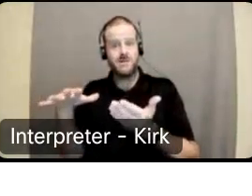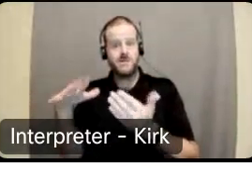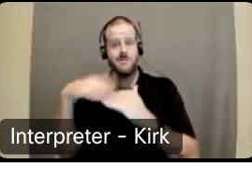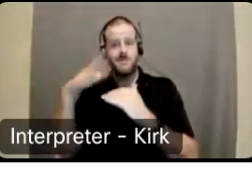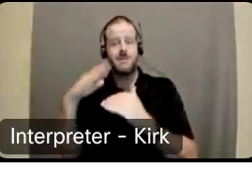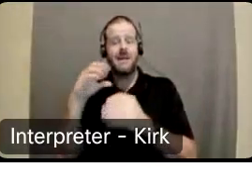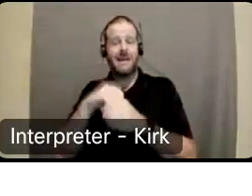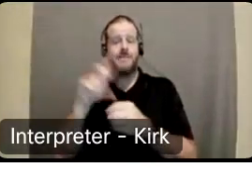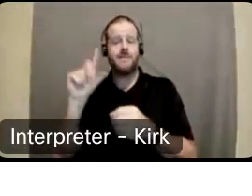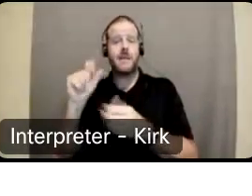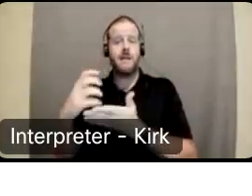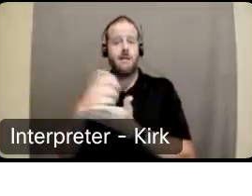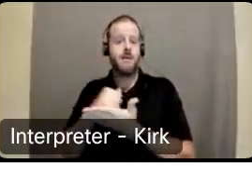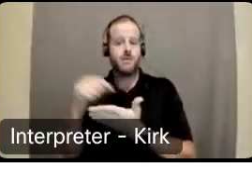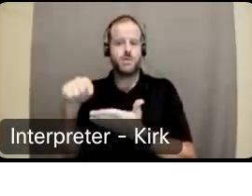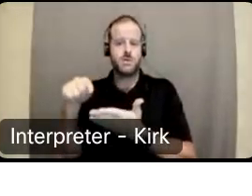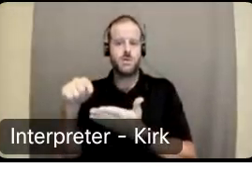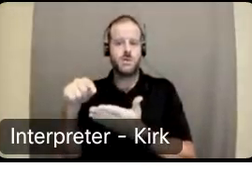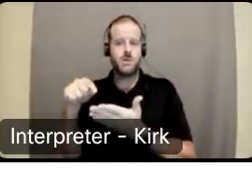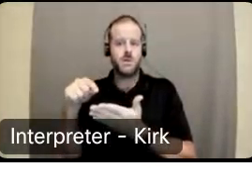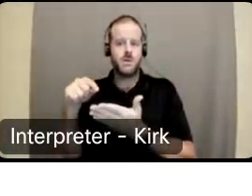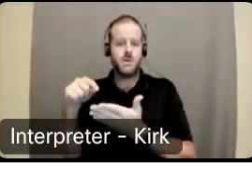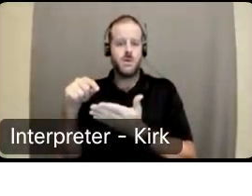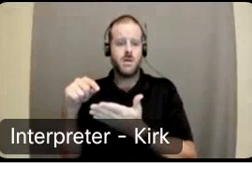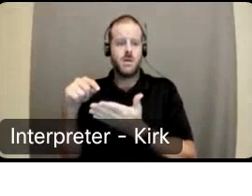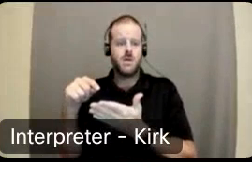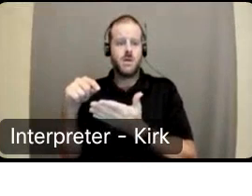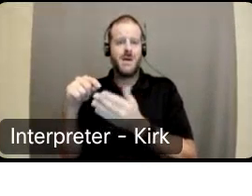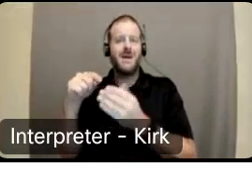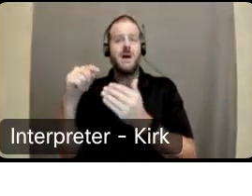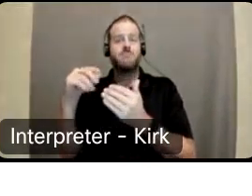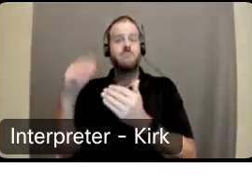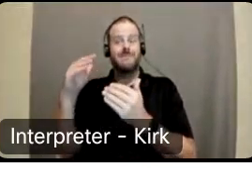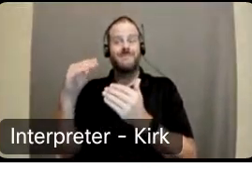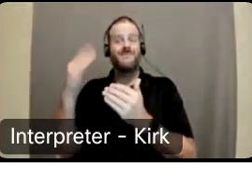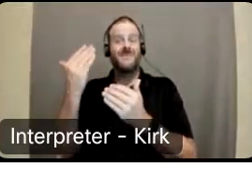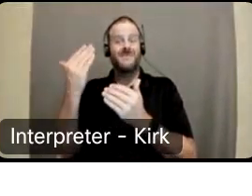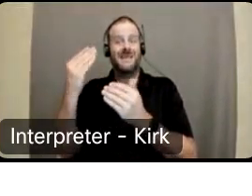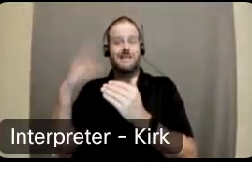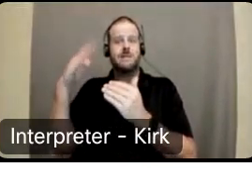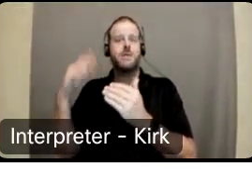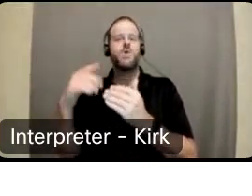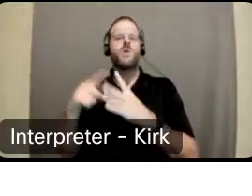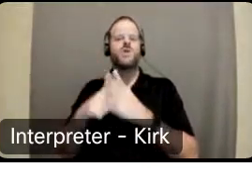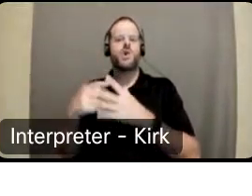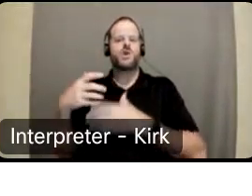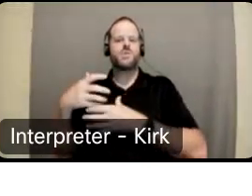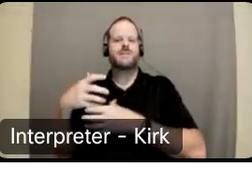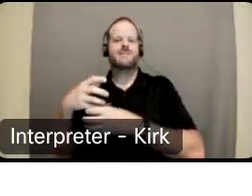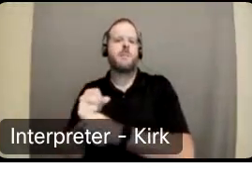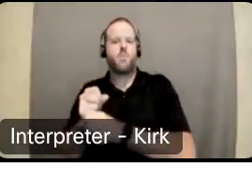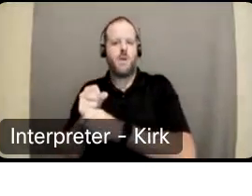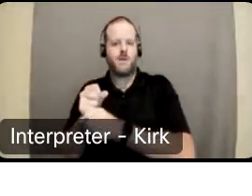collection, that gets to a number of 15 or higher, we can start to summarize some of